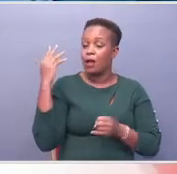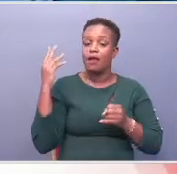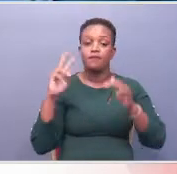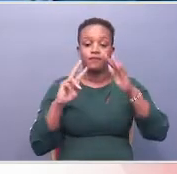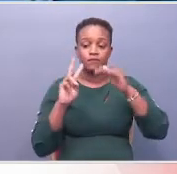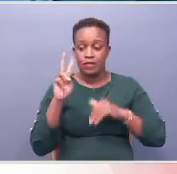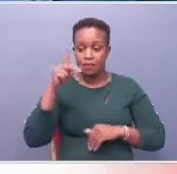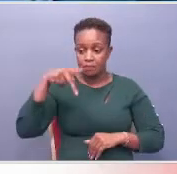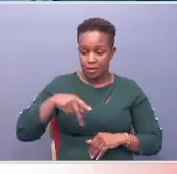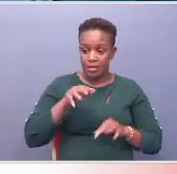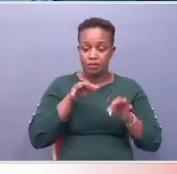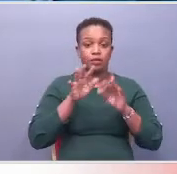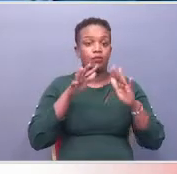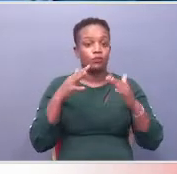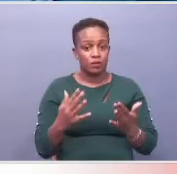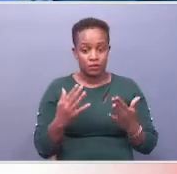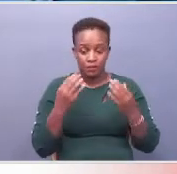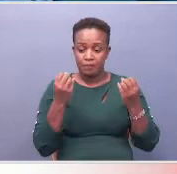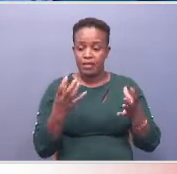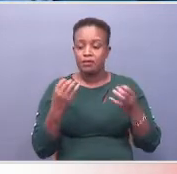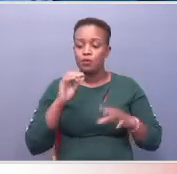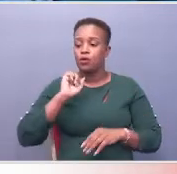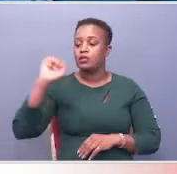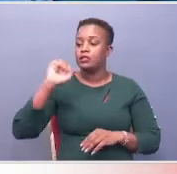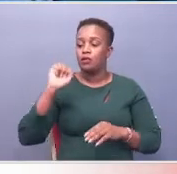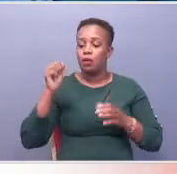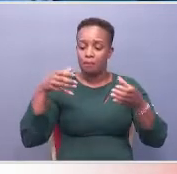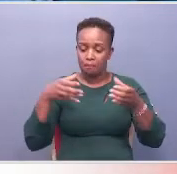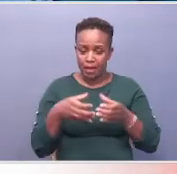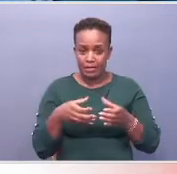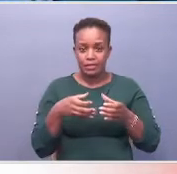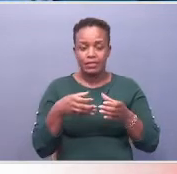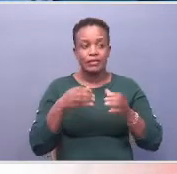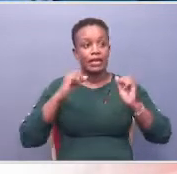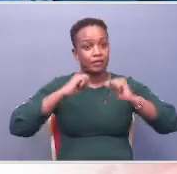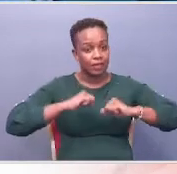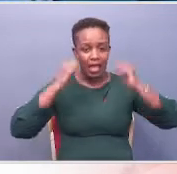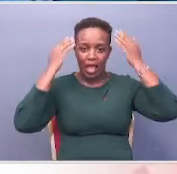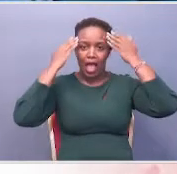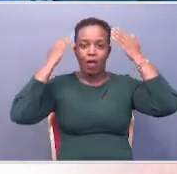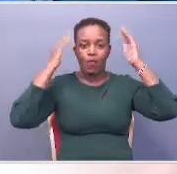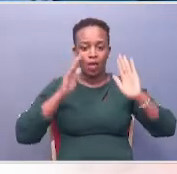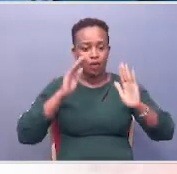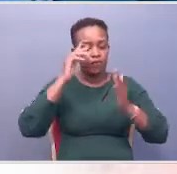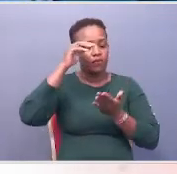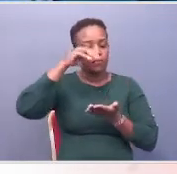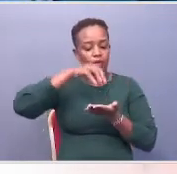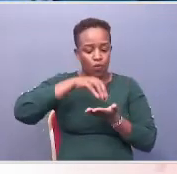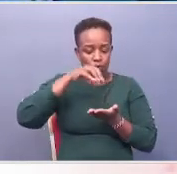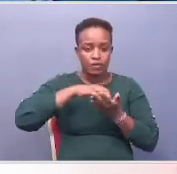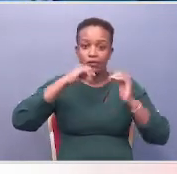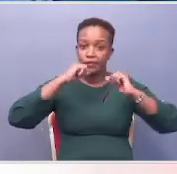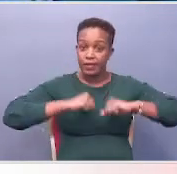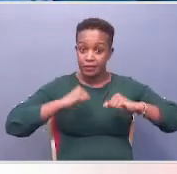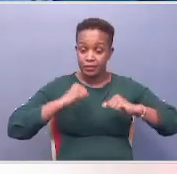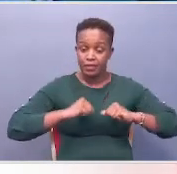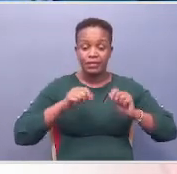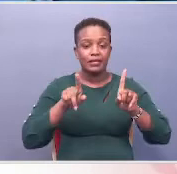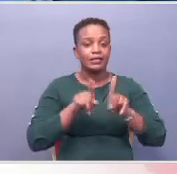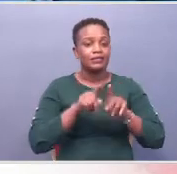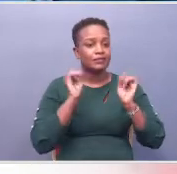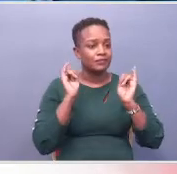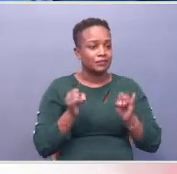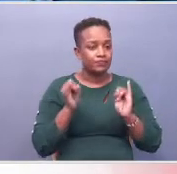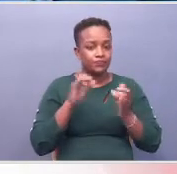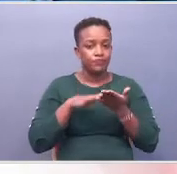says many political parties in the deal were and are still not aware of the content of the deal. And as Mike Kagwongo